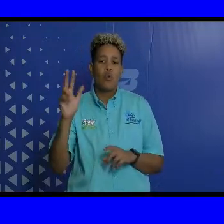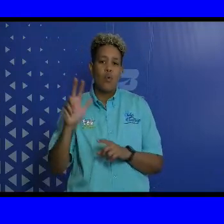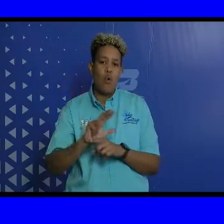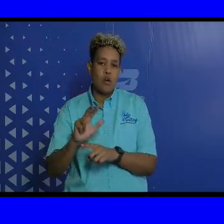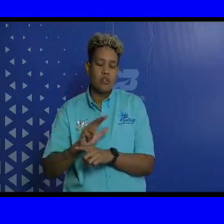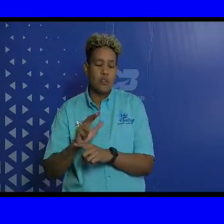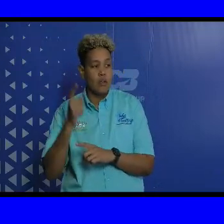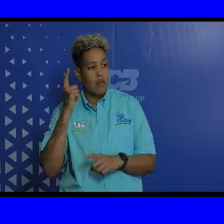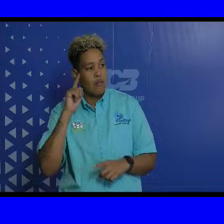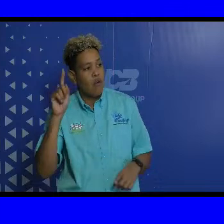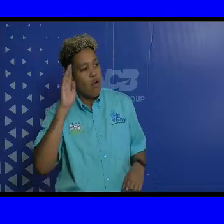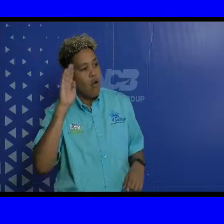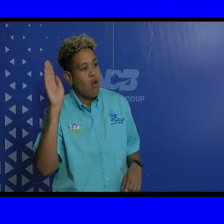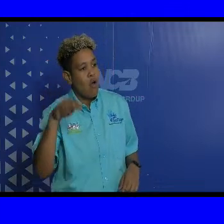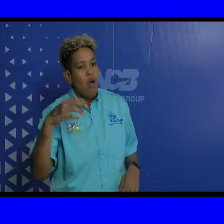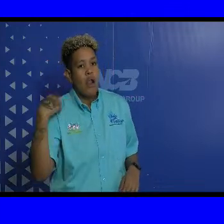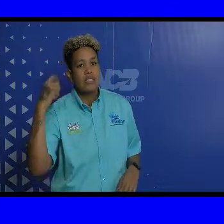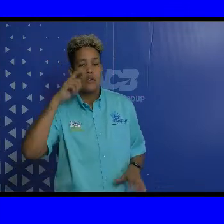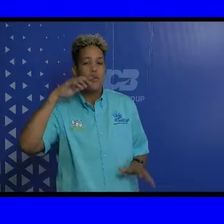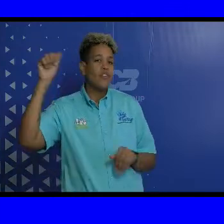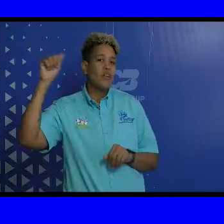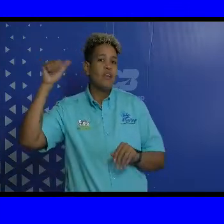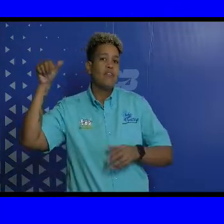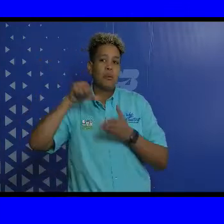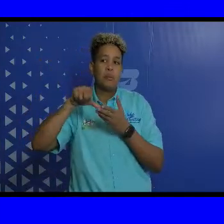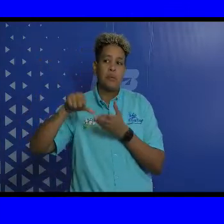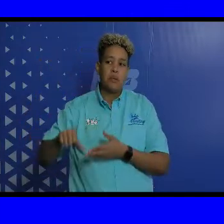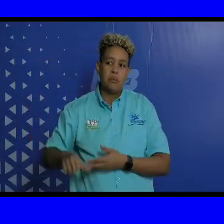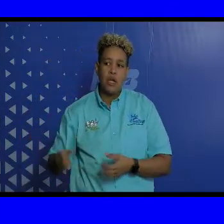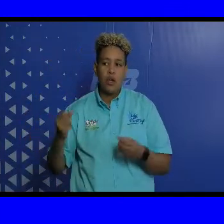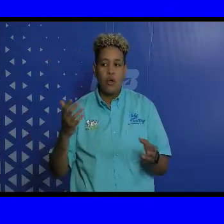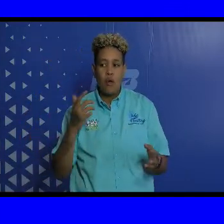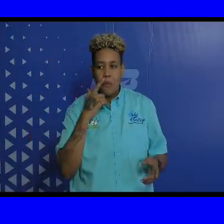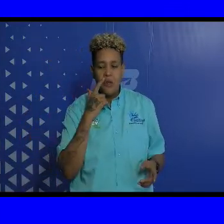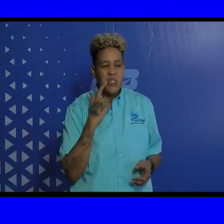for all executives. Our